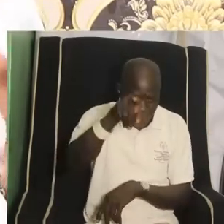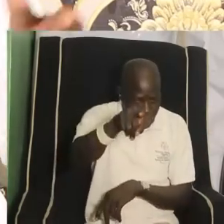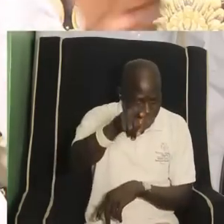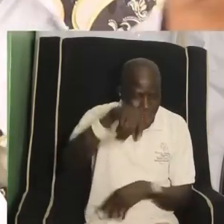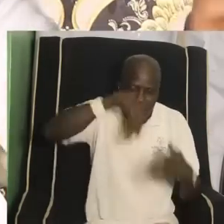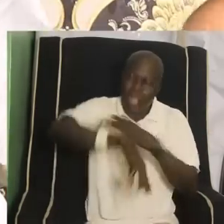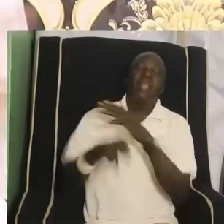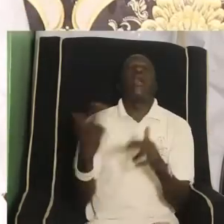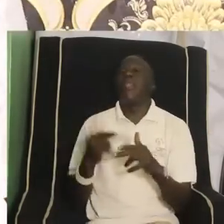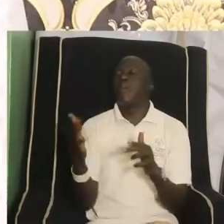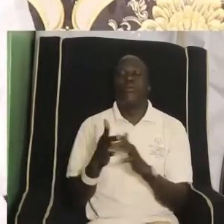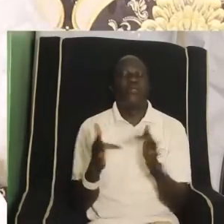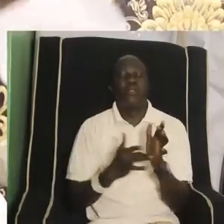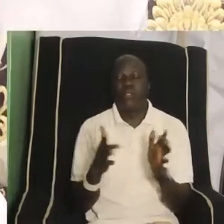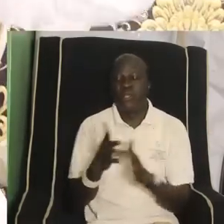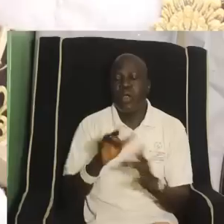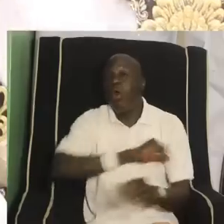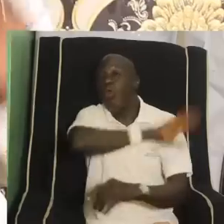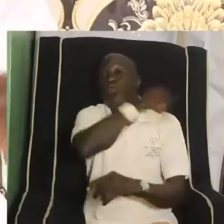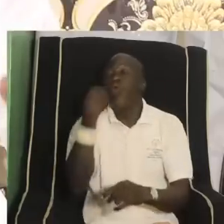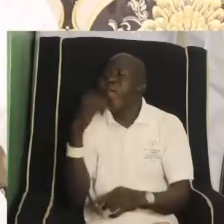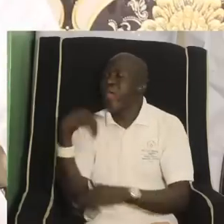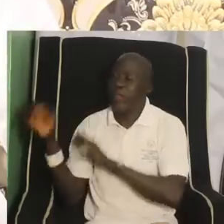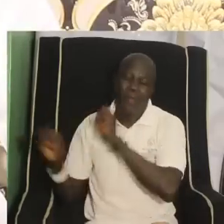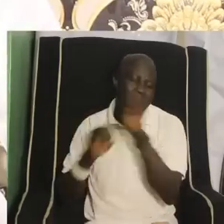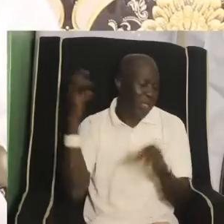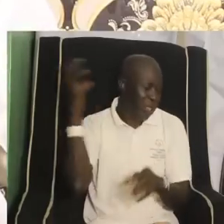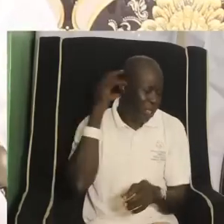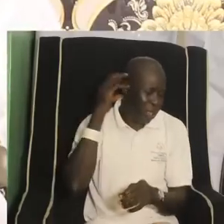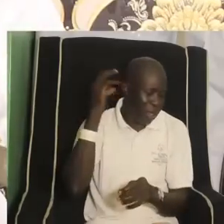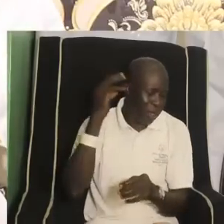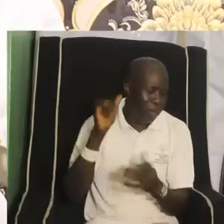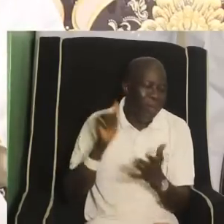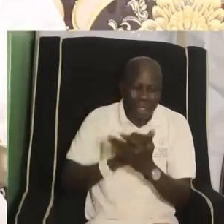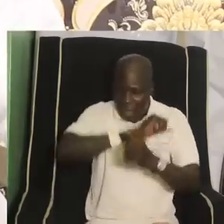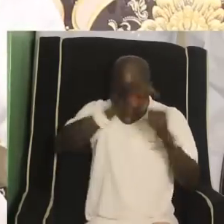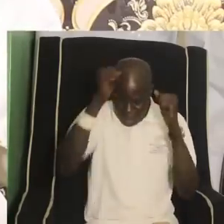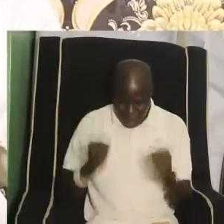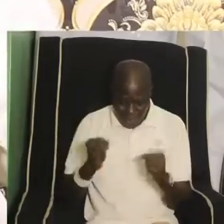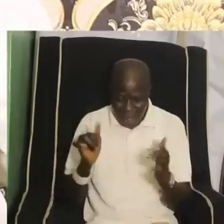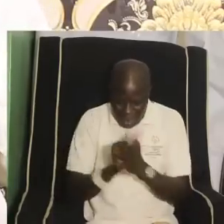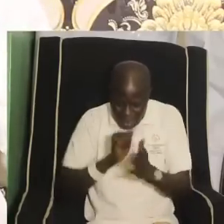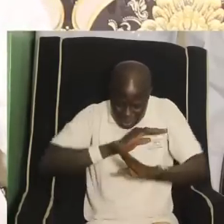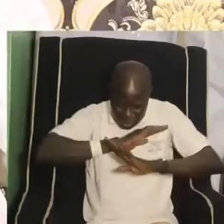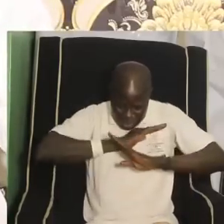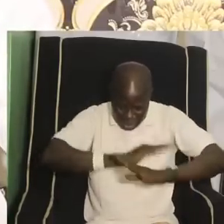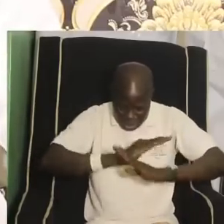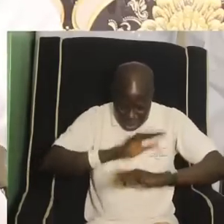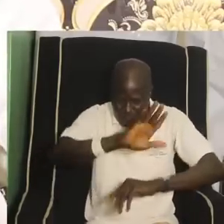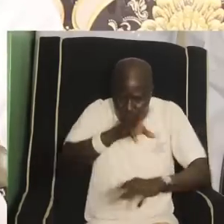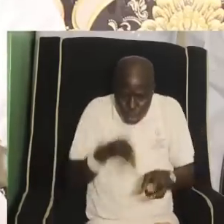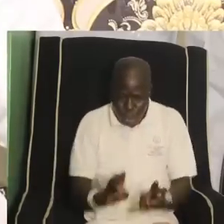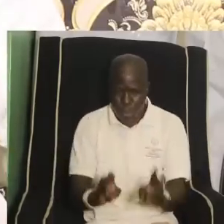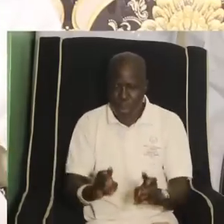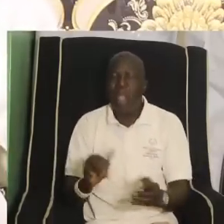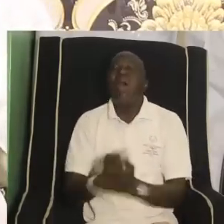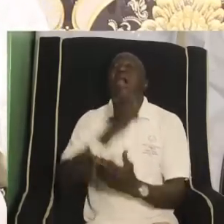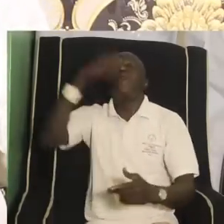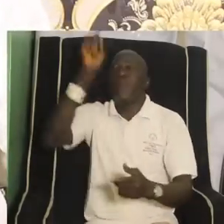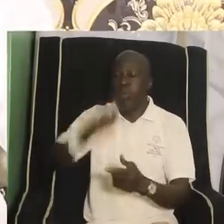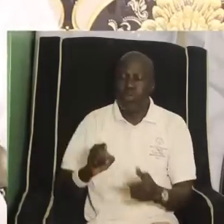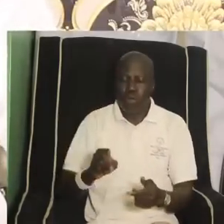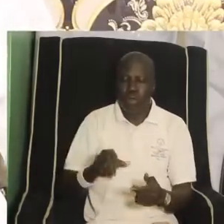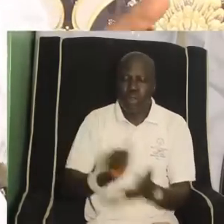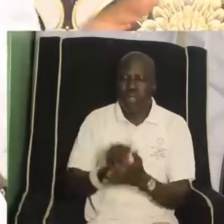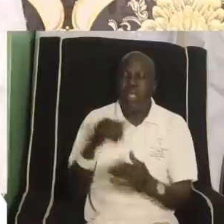message to you. In the name of Jesus, somebody that is hearing me, the forces in there your way, I